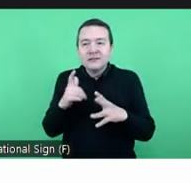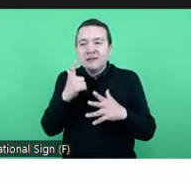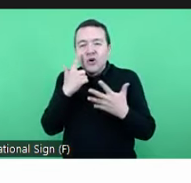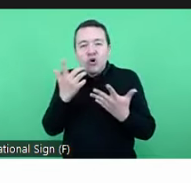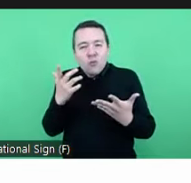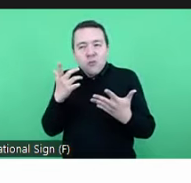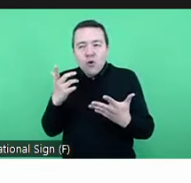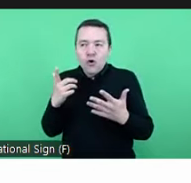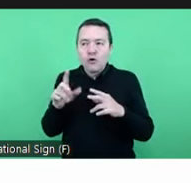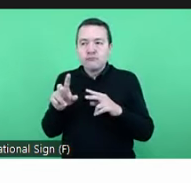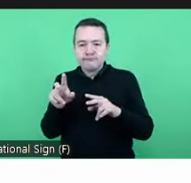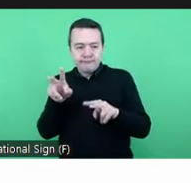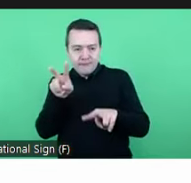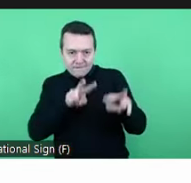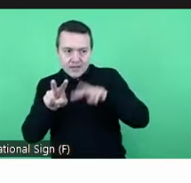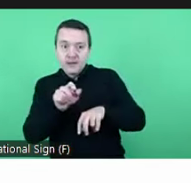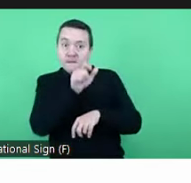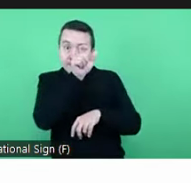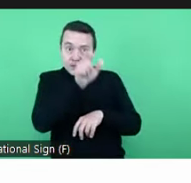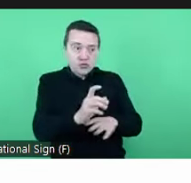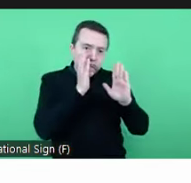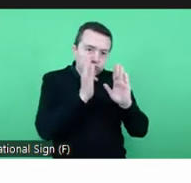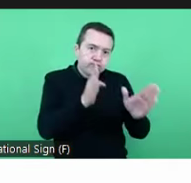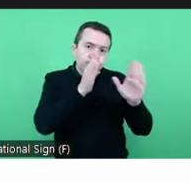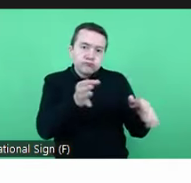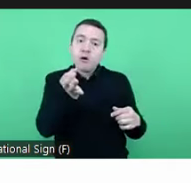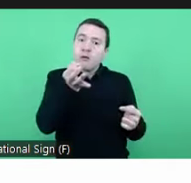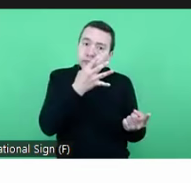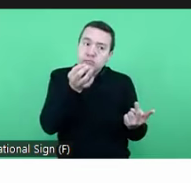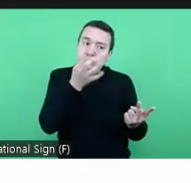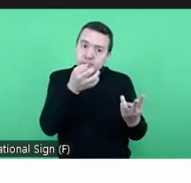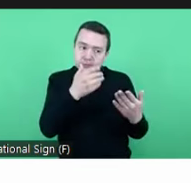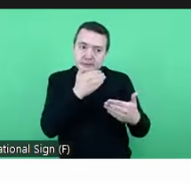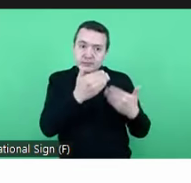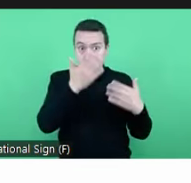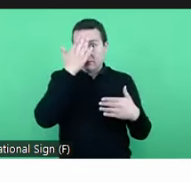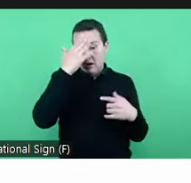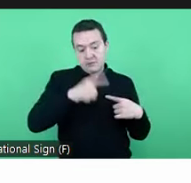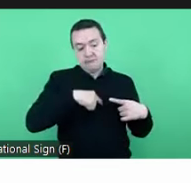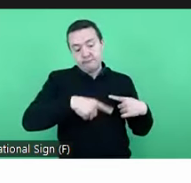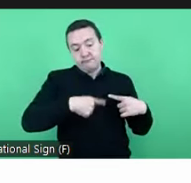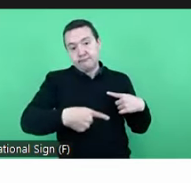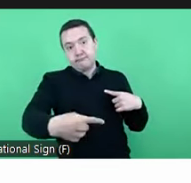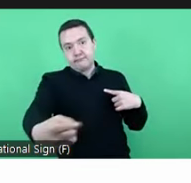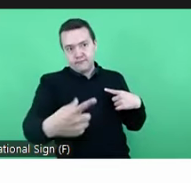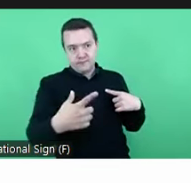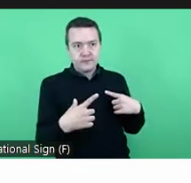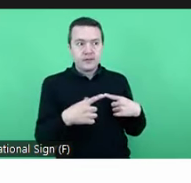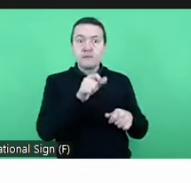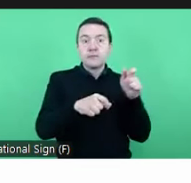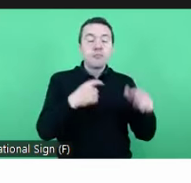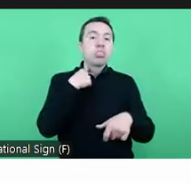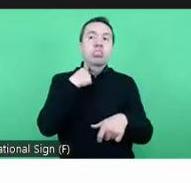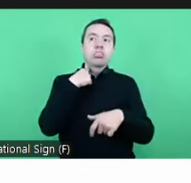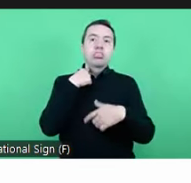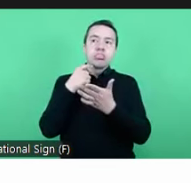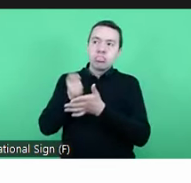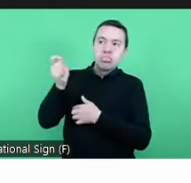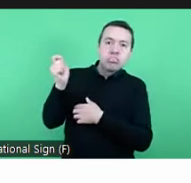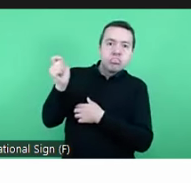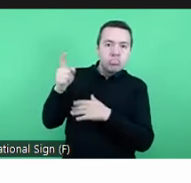The goal is always to facilitate continuity of treatment and to avoid these accumulated copays to transform into